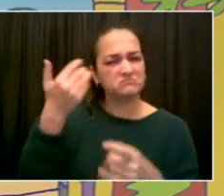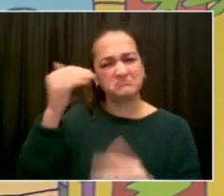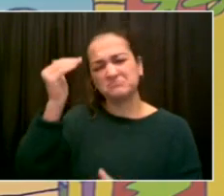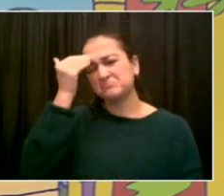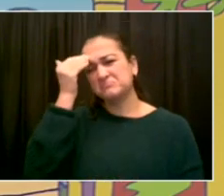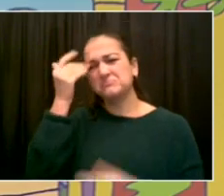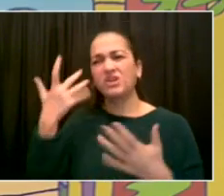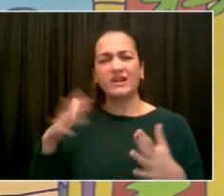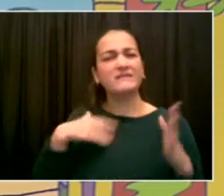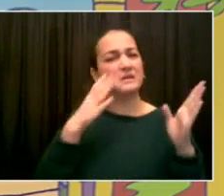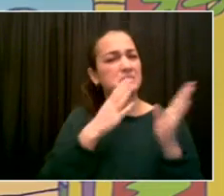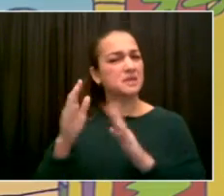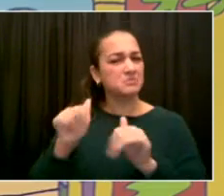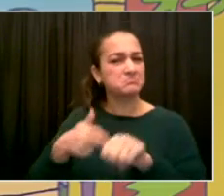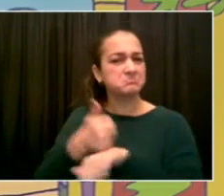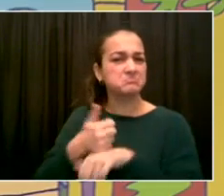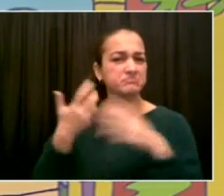News.